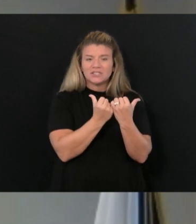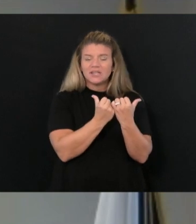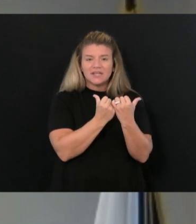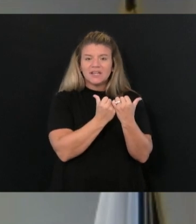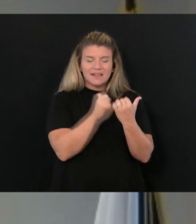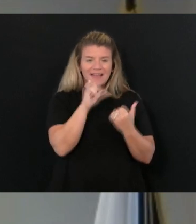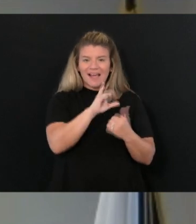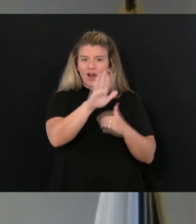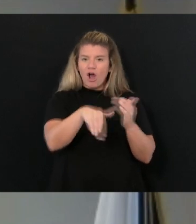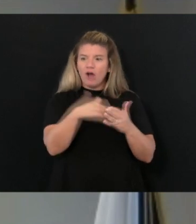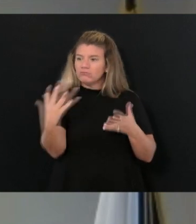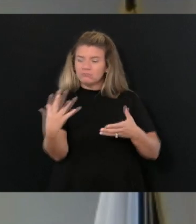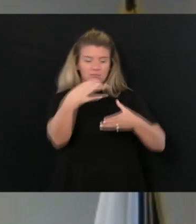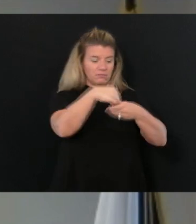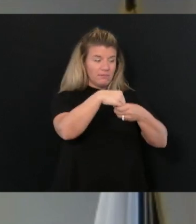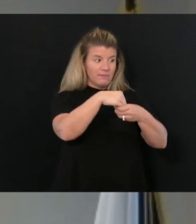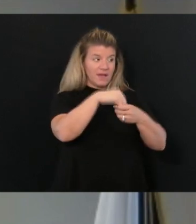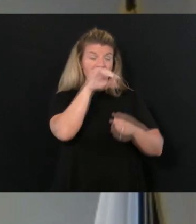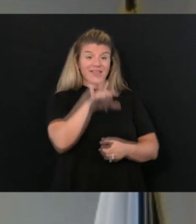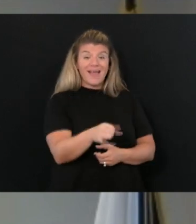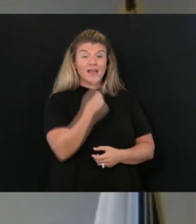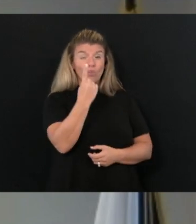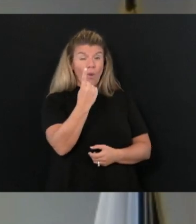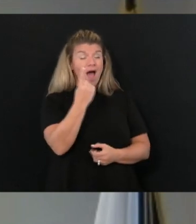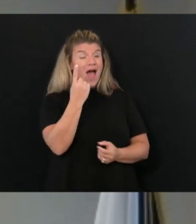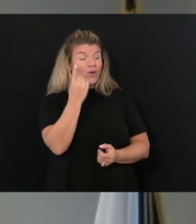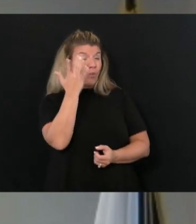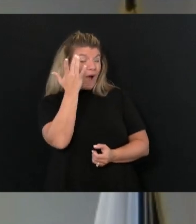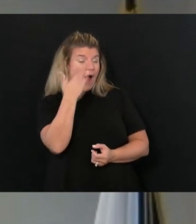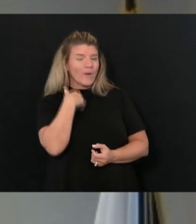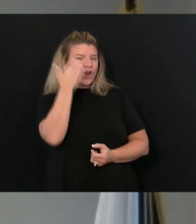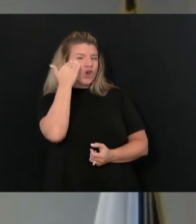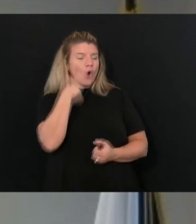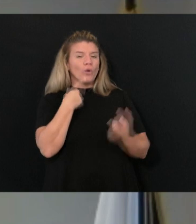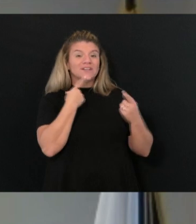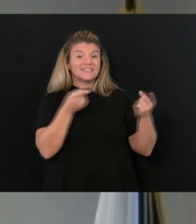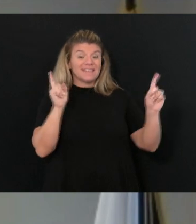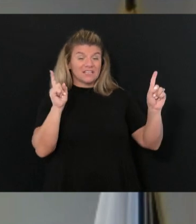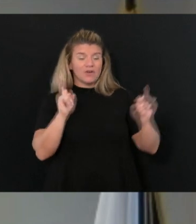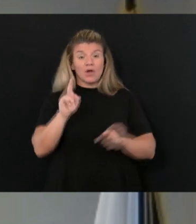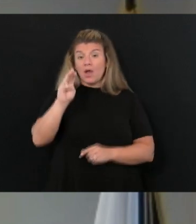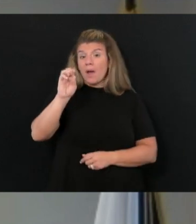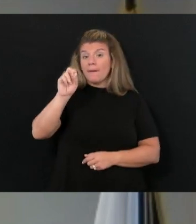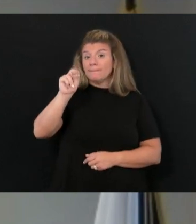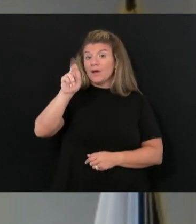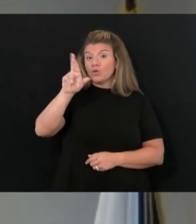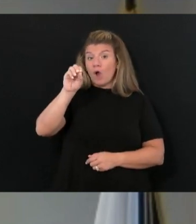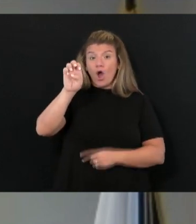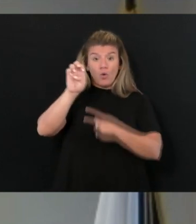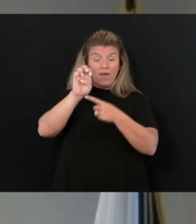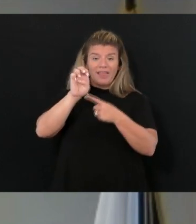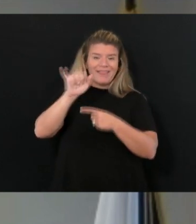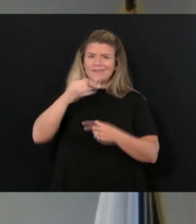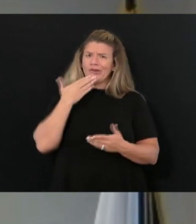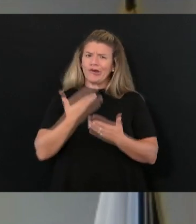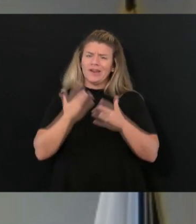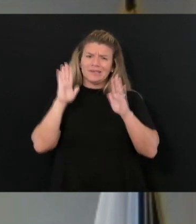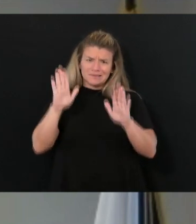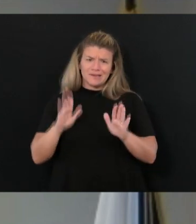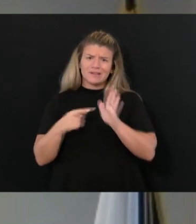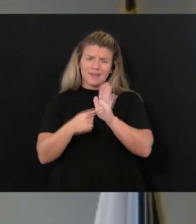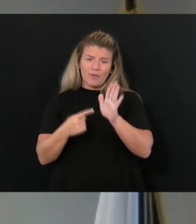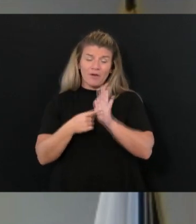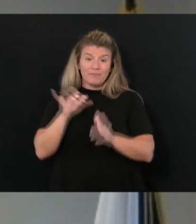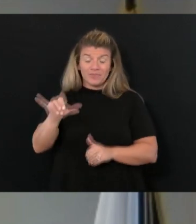others is one of the reasons we think we are successful. The Monroe County outbreak is a good example of that. We just learned of